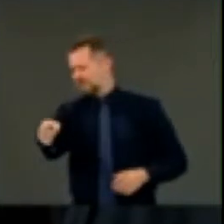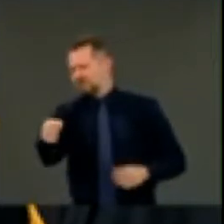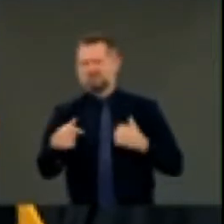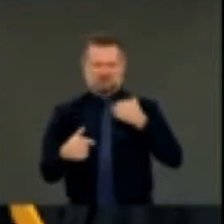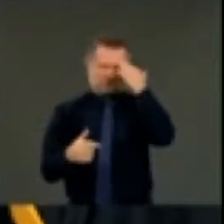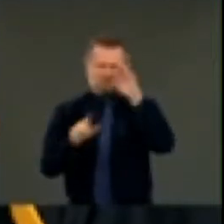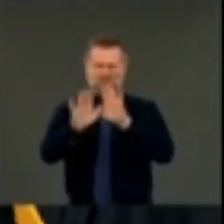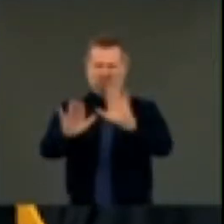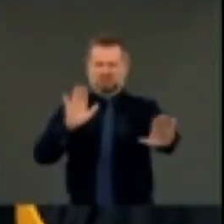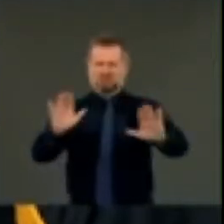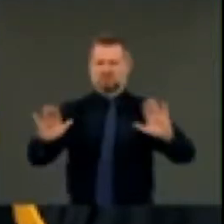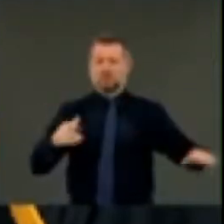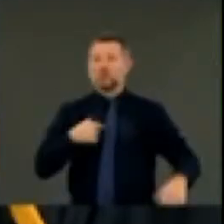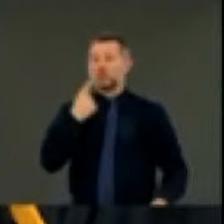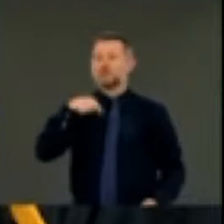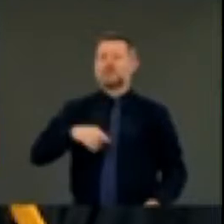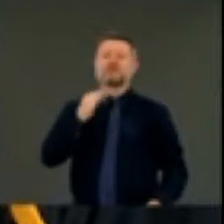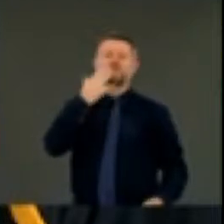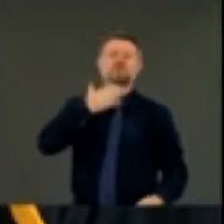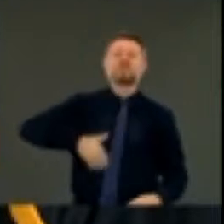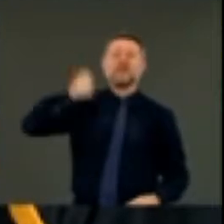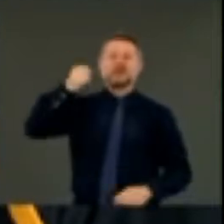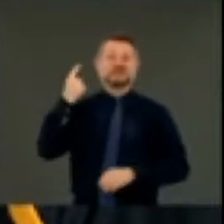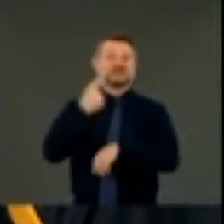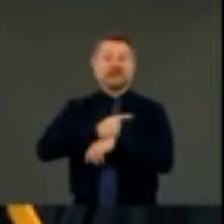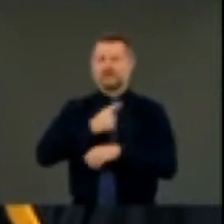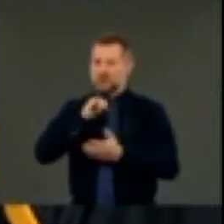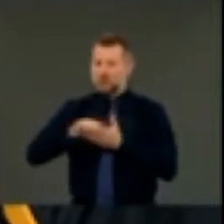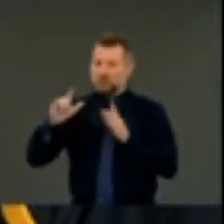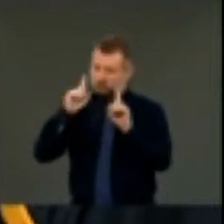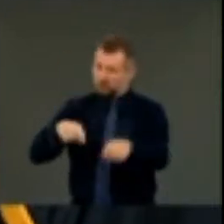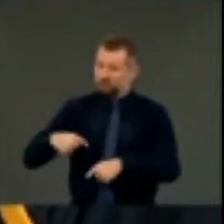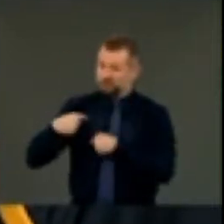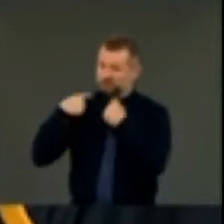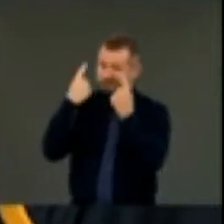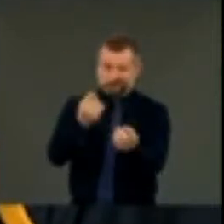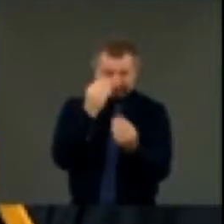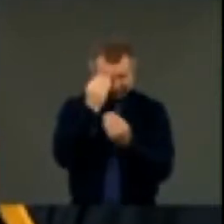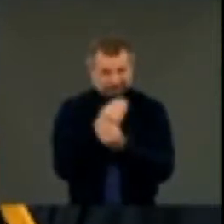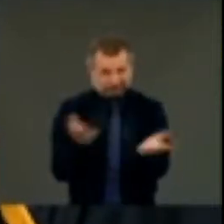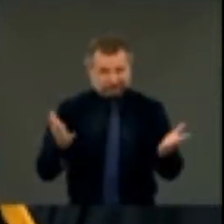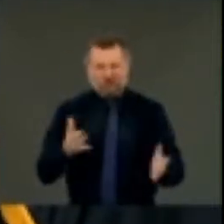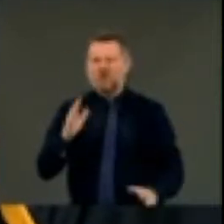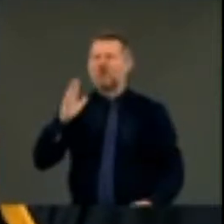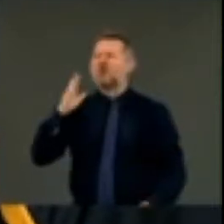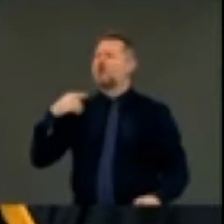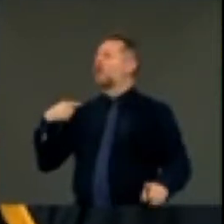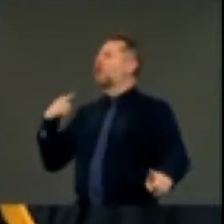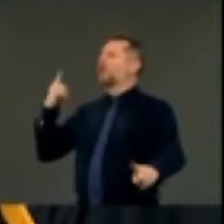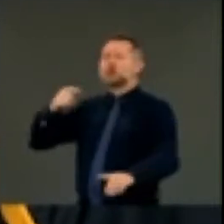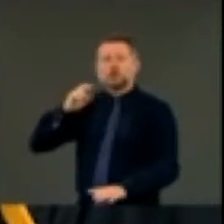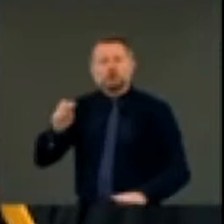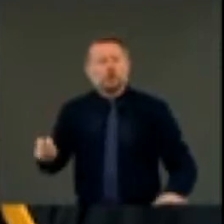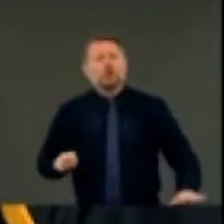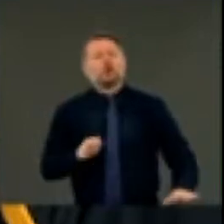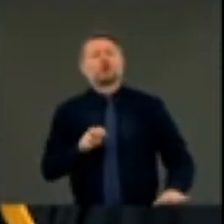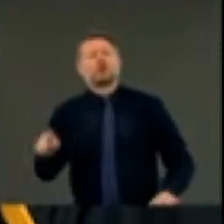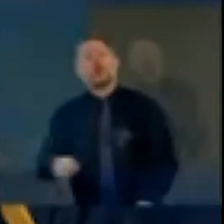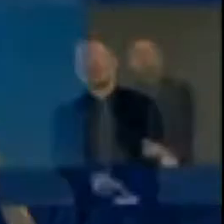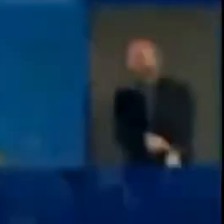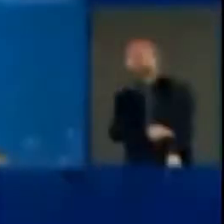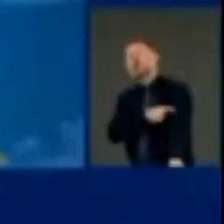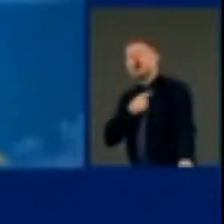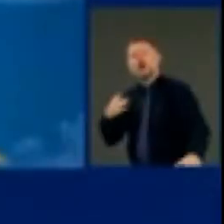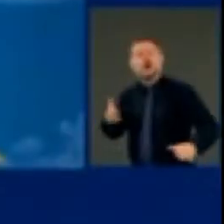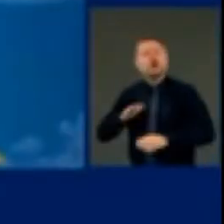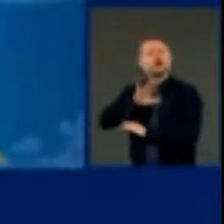York since we have started this long journey into a dark night.